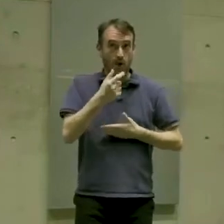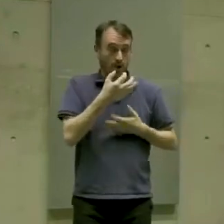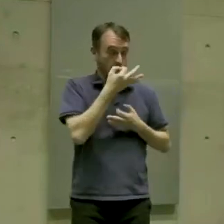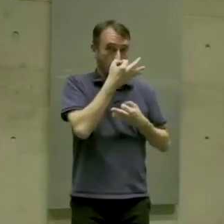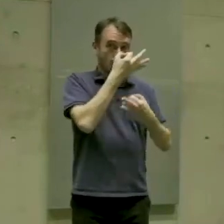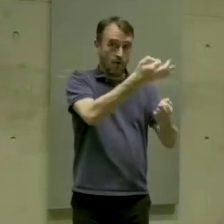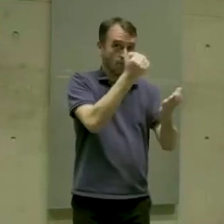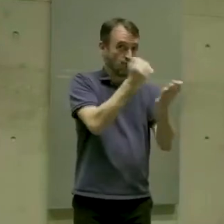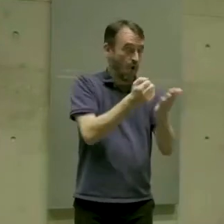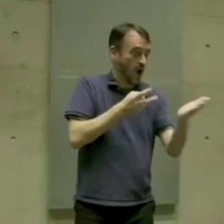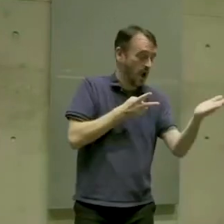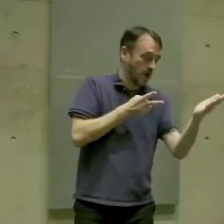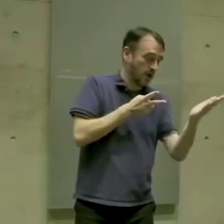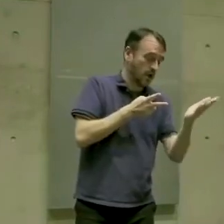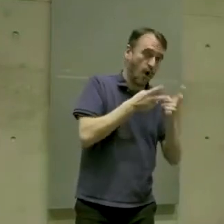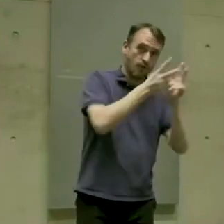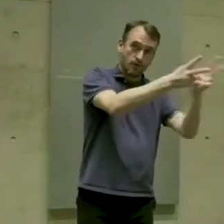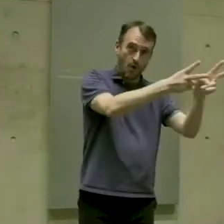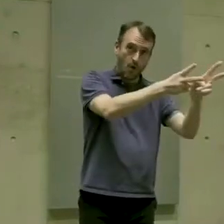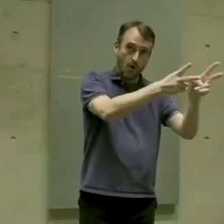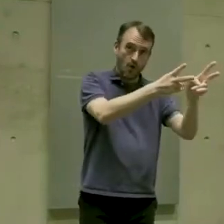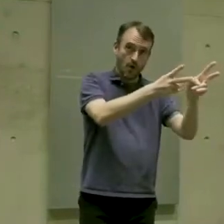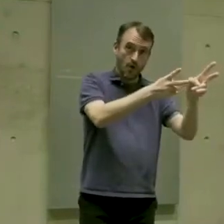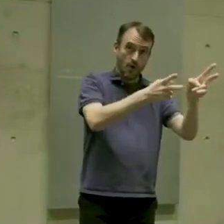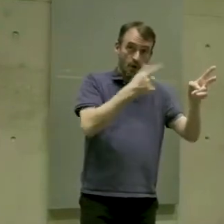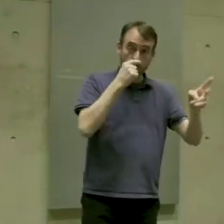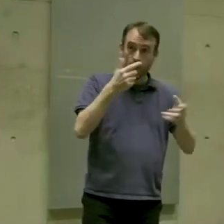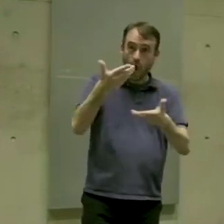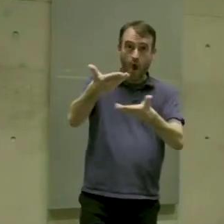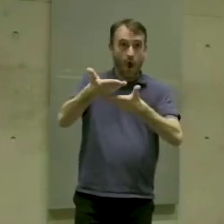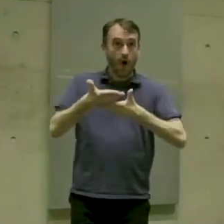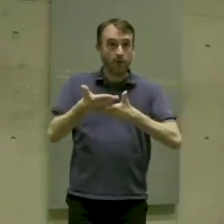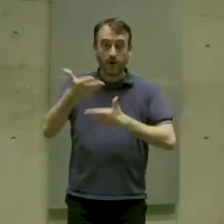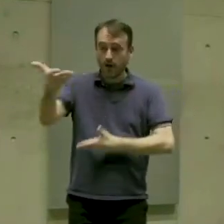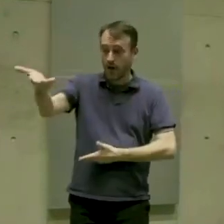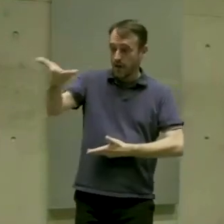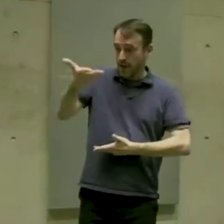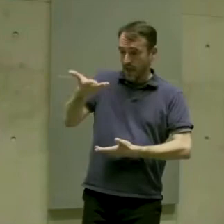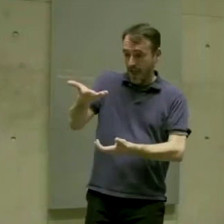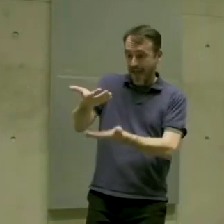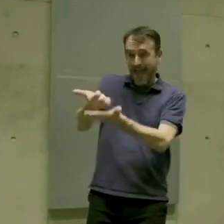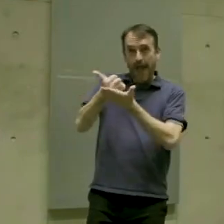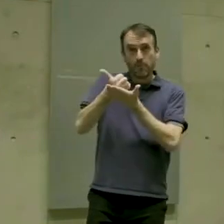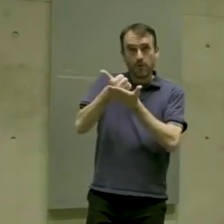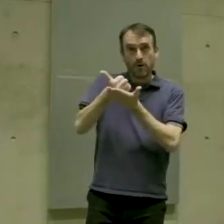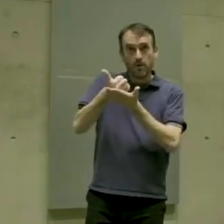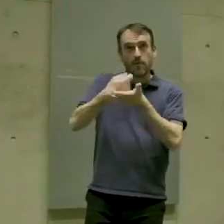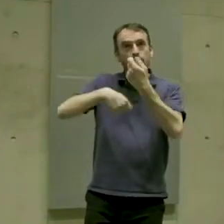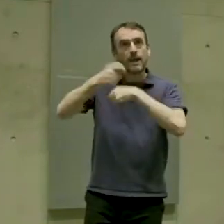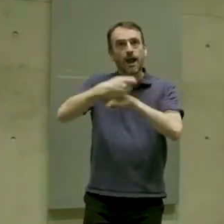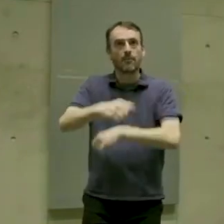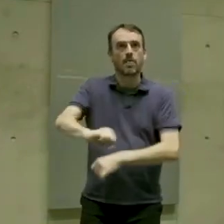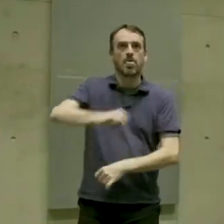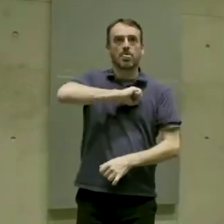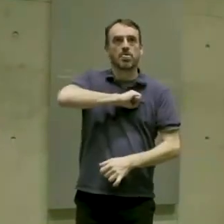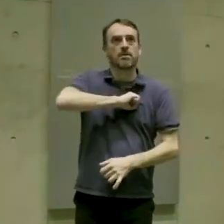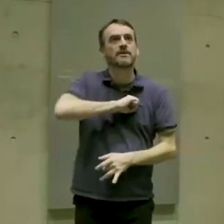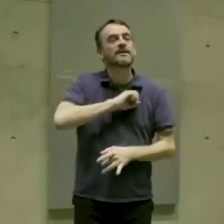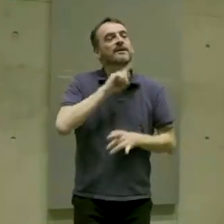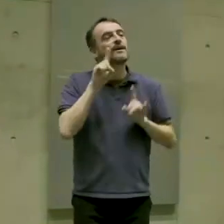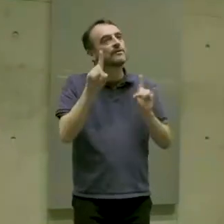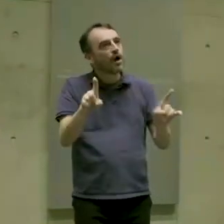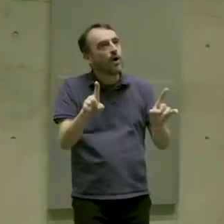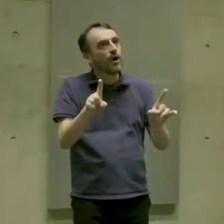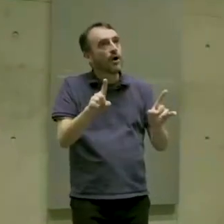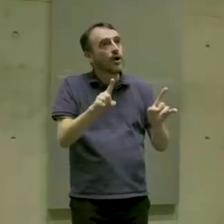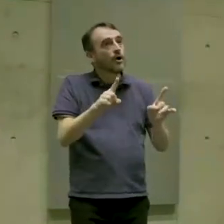out a hand, but that hand might be holding a dagger. To read and study Gothic fiction is to become an expert